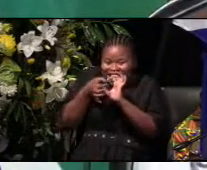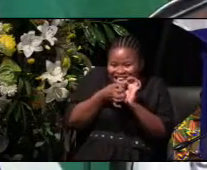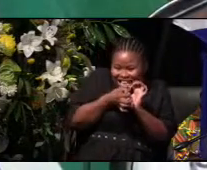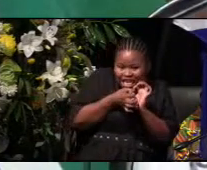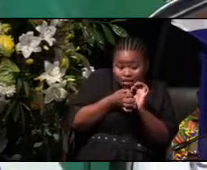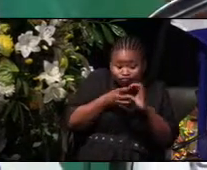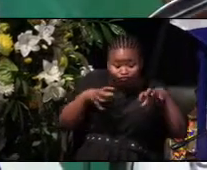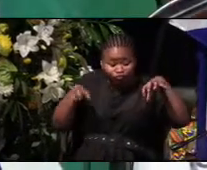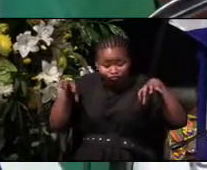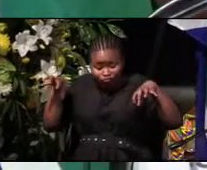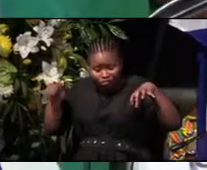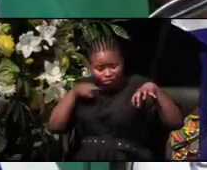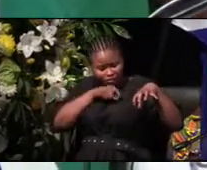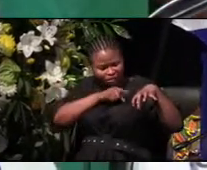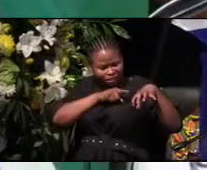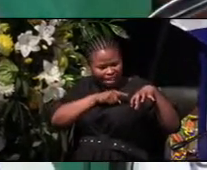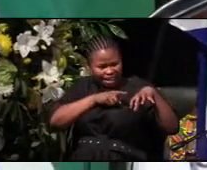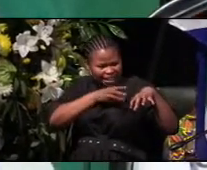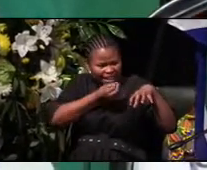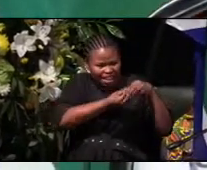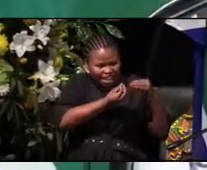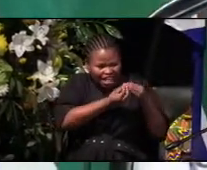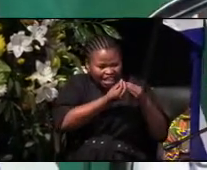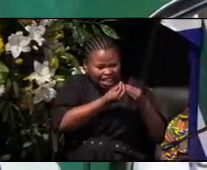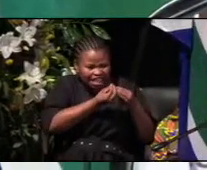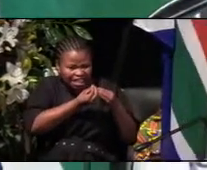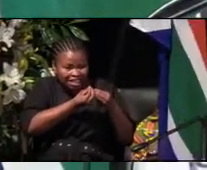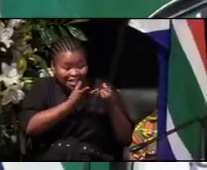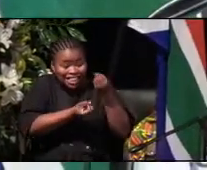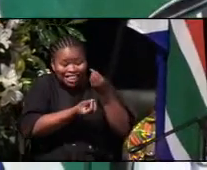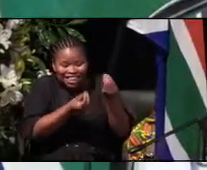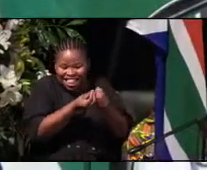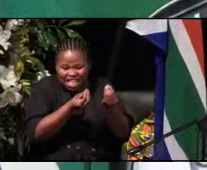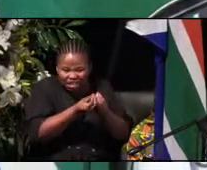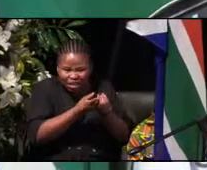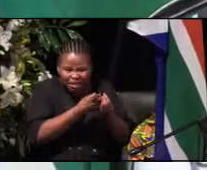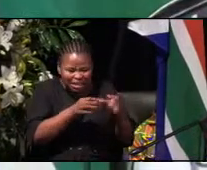link between these incidents